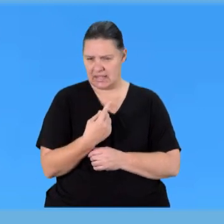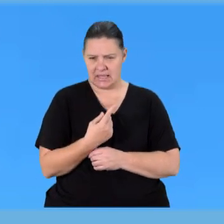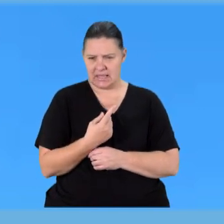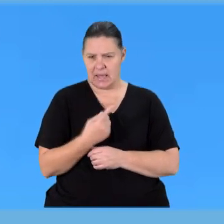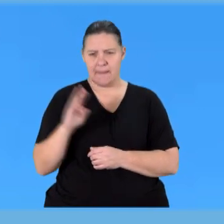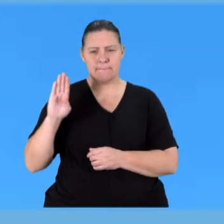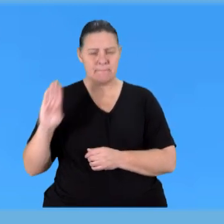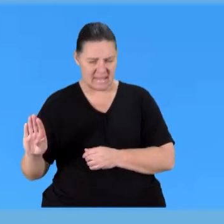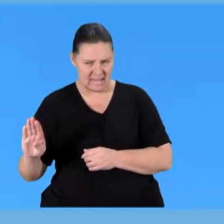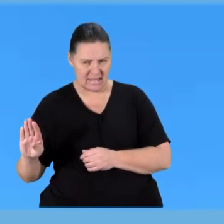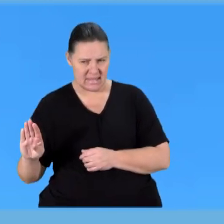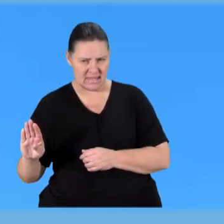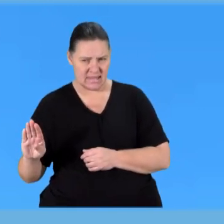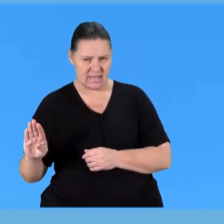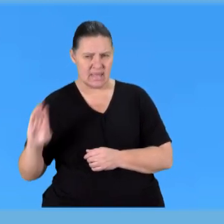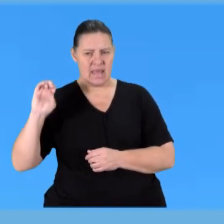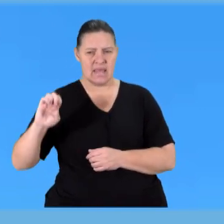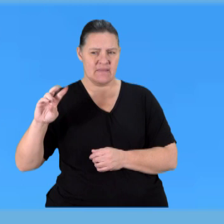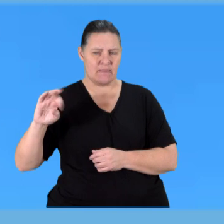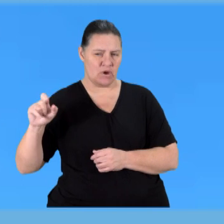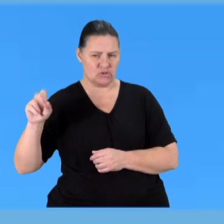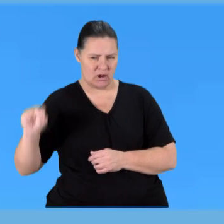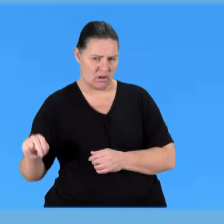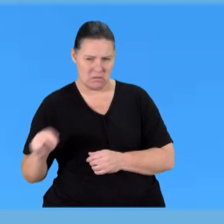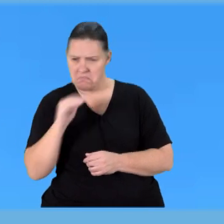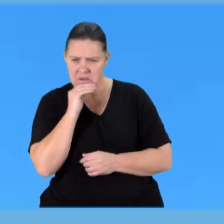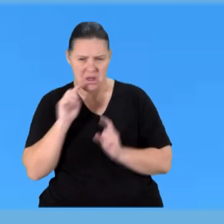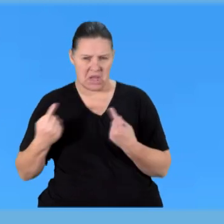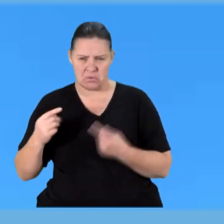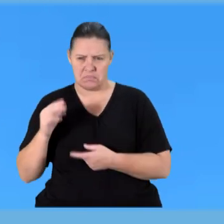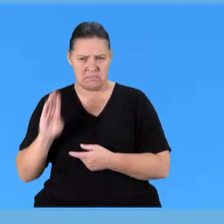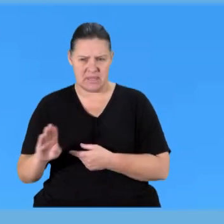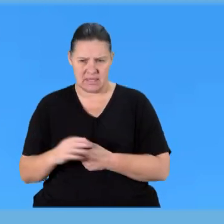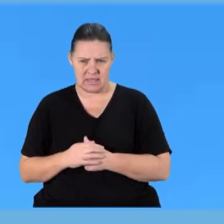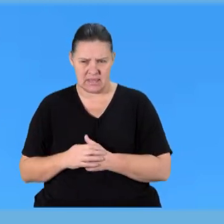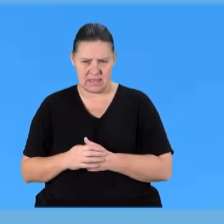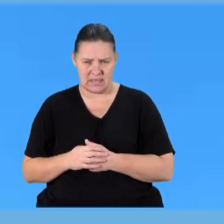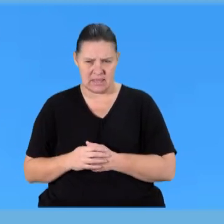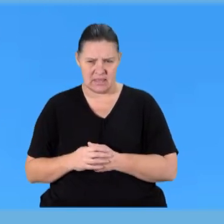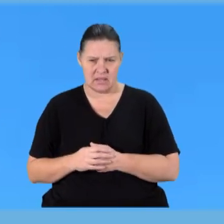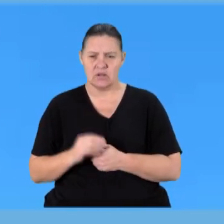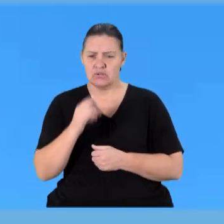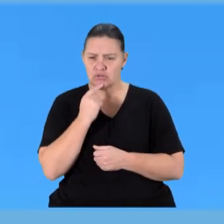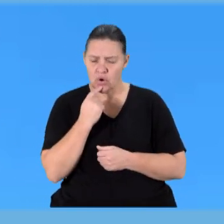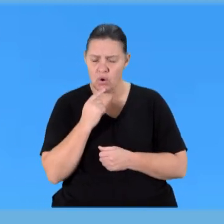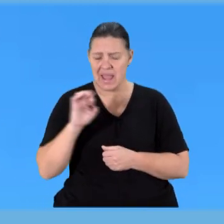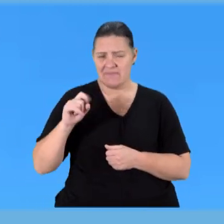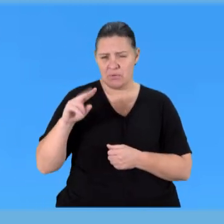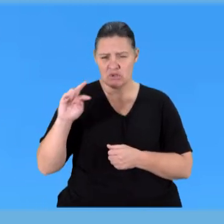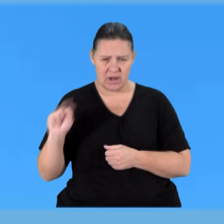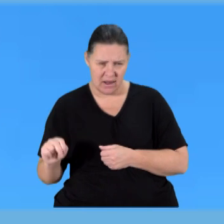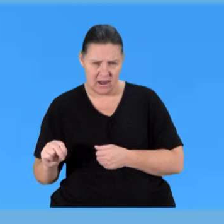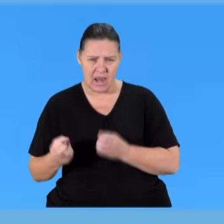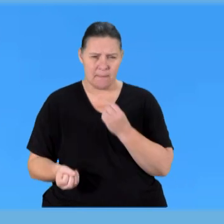now B is evaporation. So it can be option B. But what's important to note is that the difference